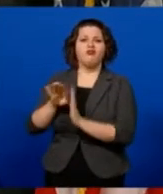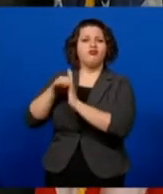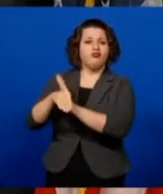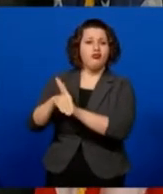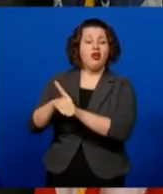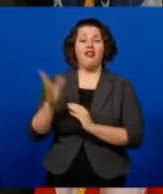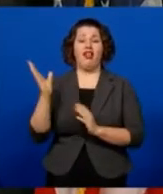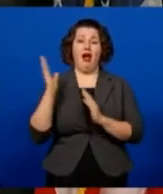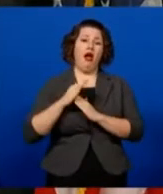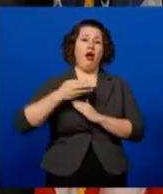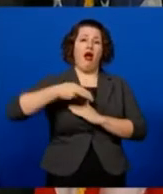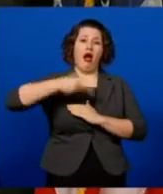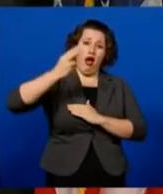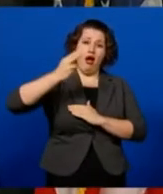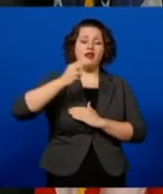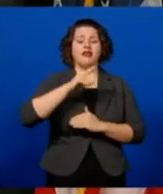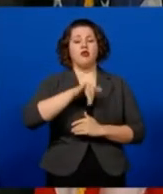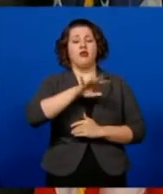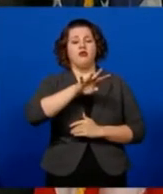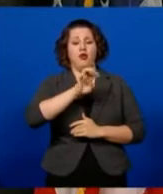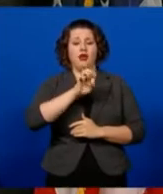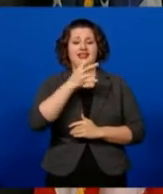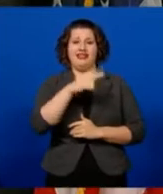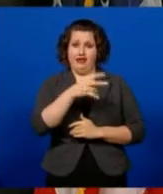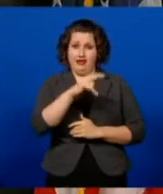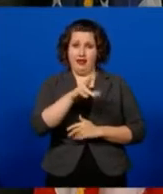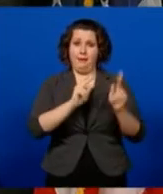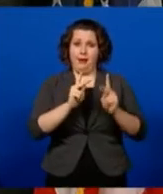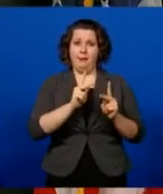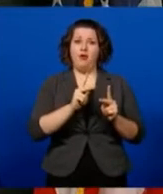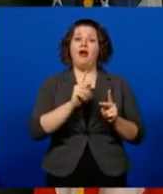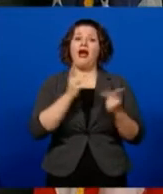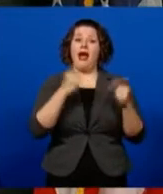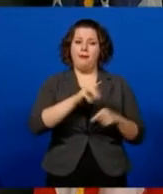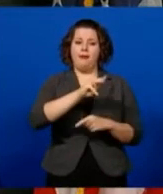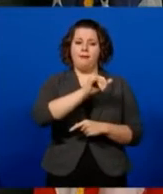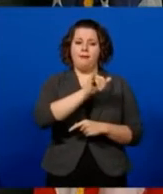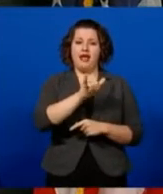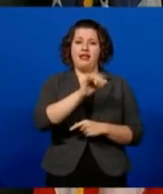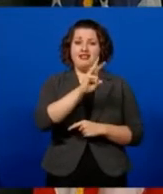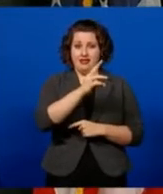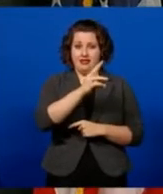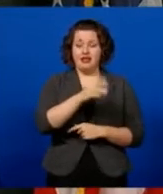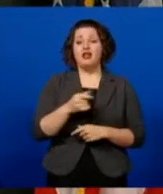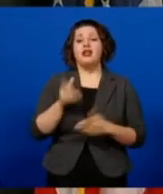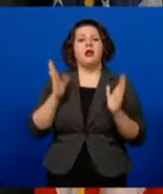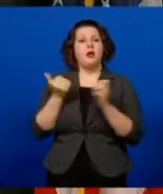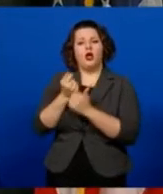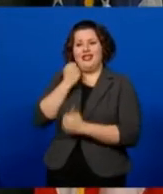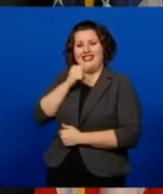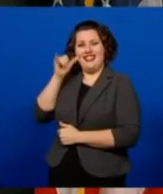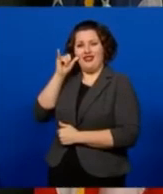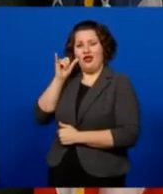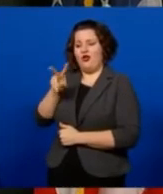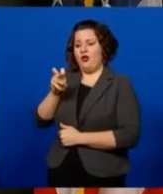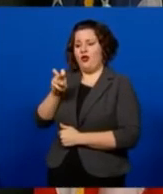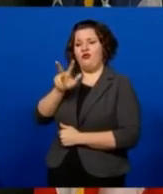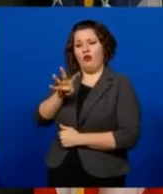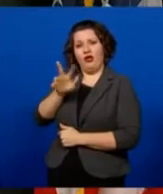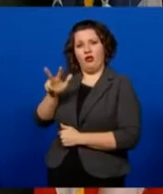high hospitalizations were 417 on May 6th, compared to yesterday, where 243